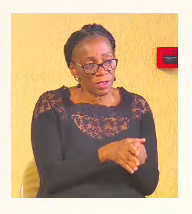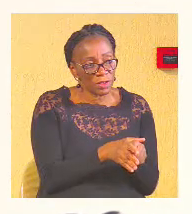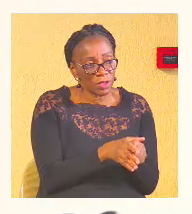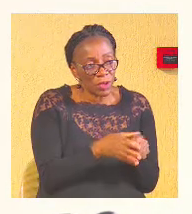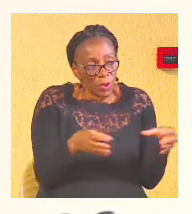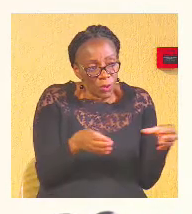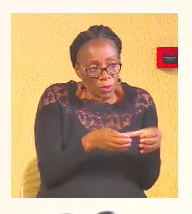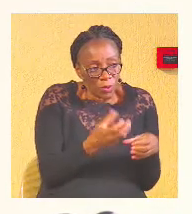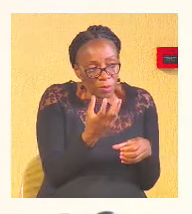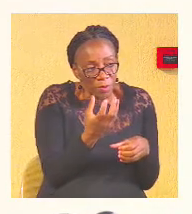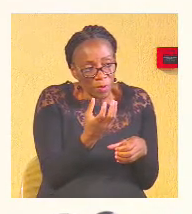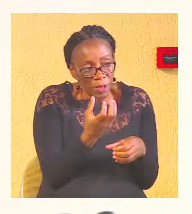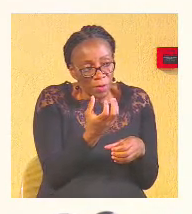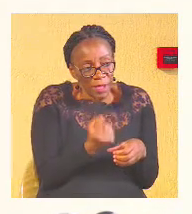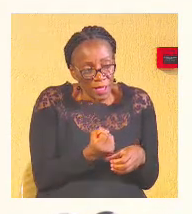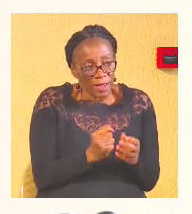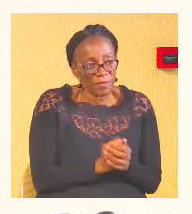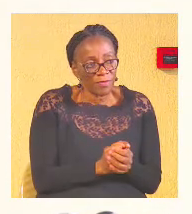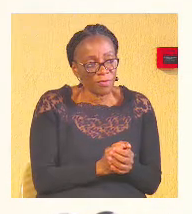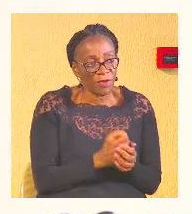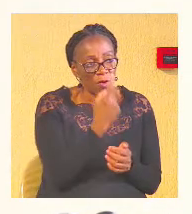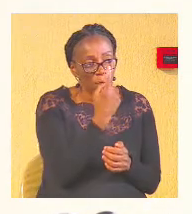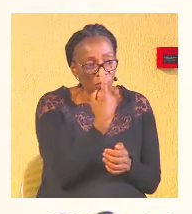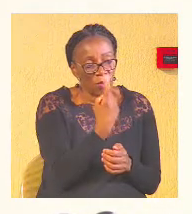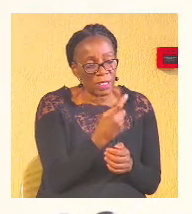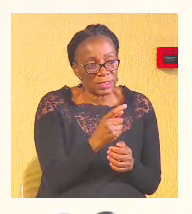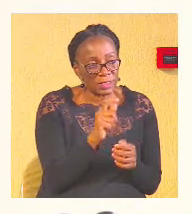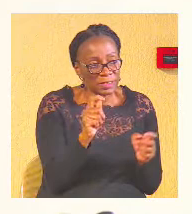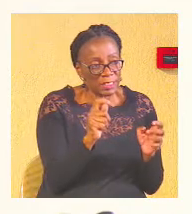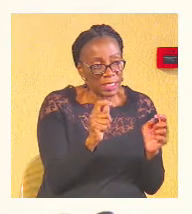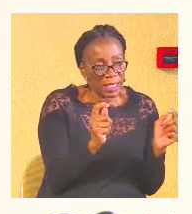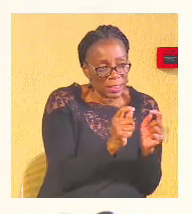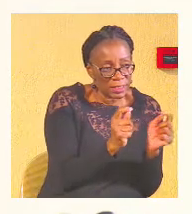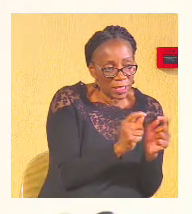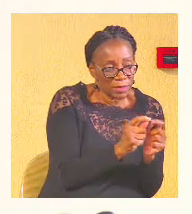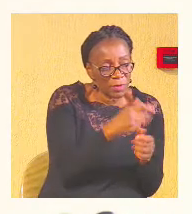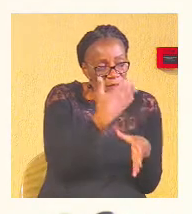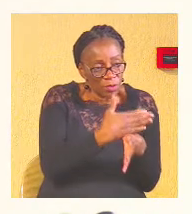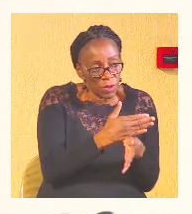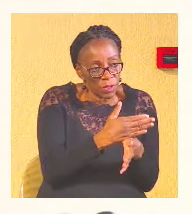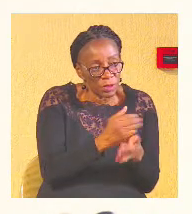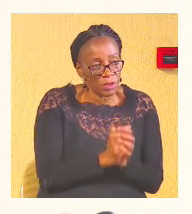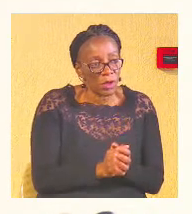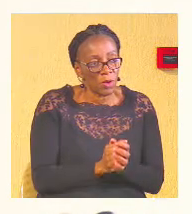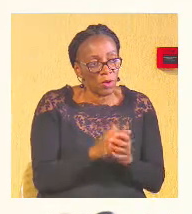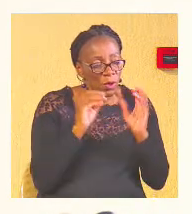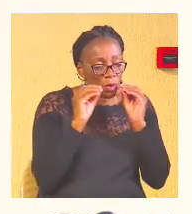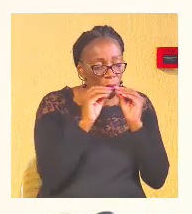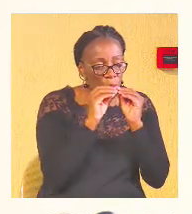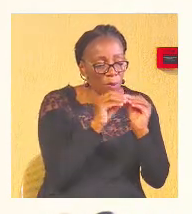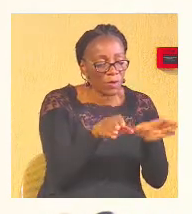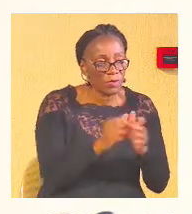risk communication and community engagement. And it is through that group